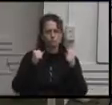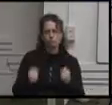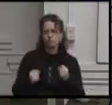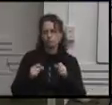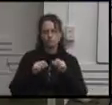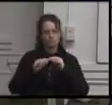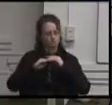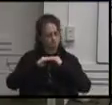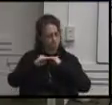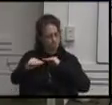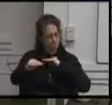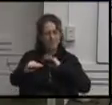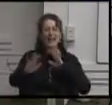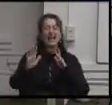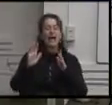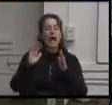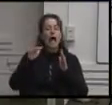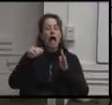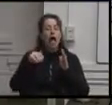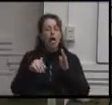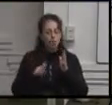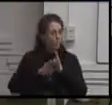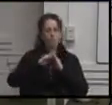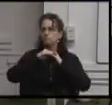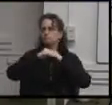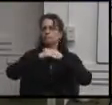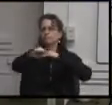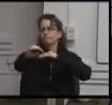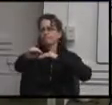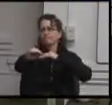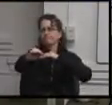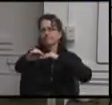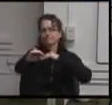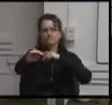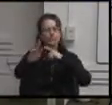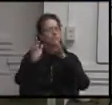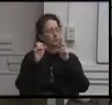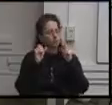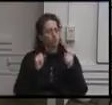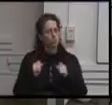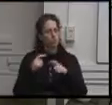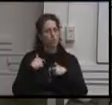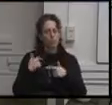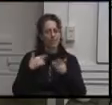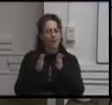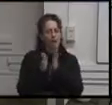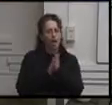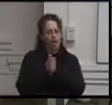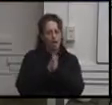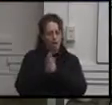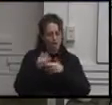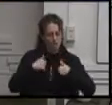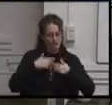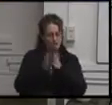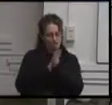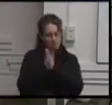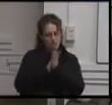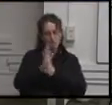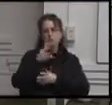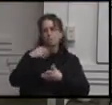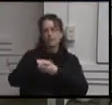the track, and that's what keeps me committed to trying to work with this organization to help the town really go